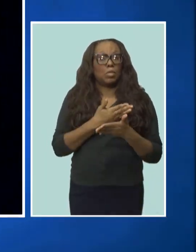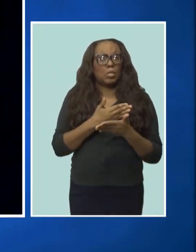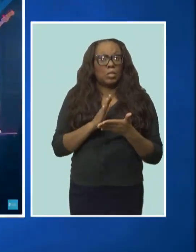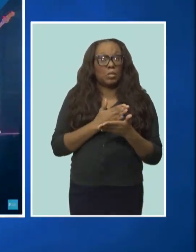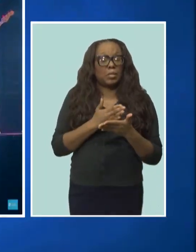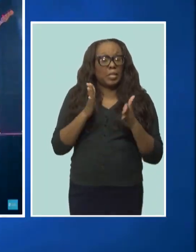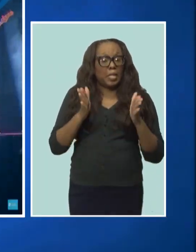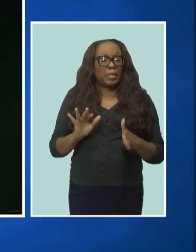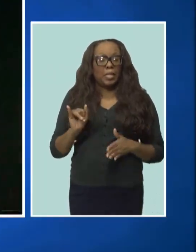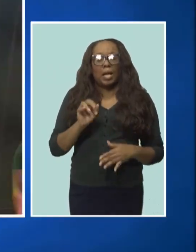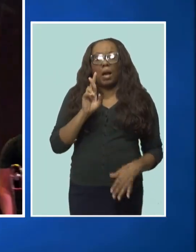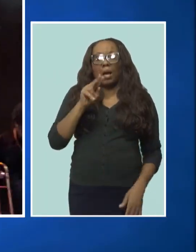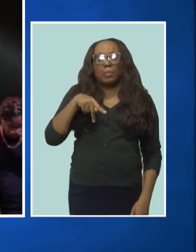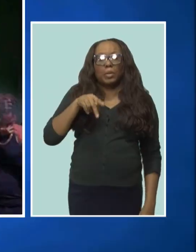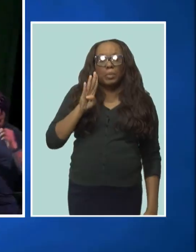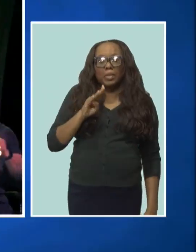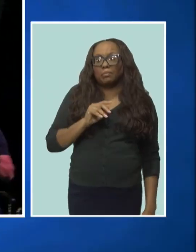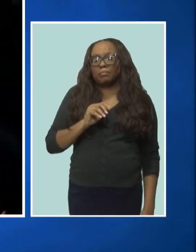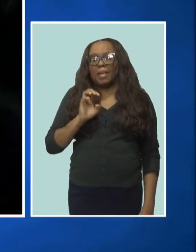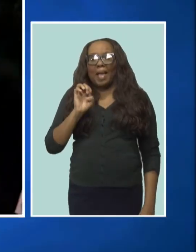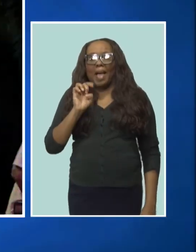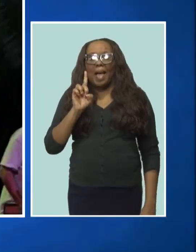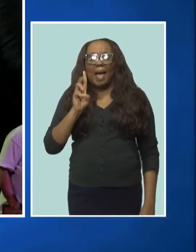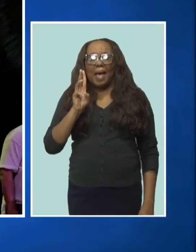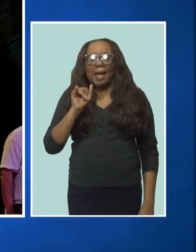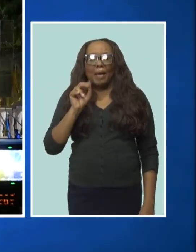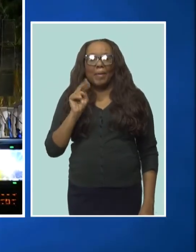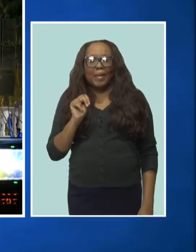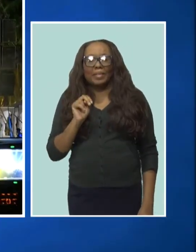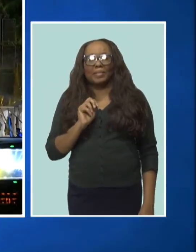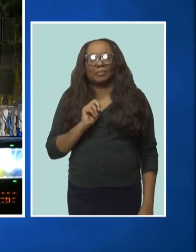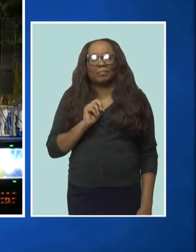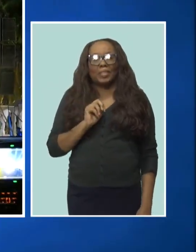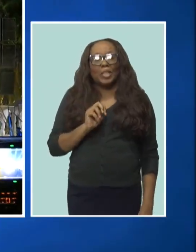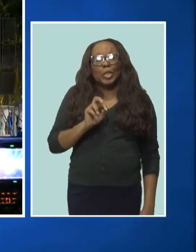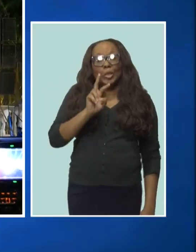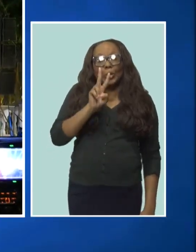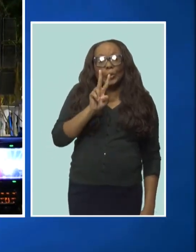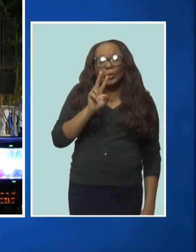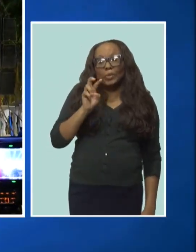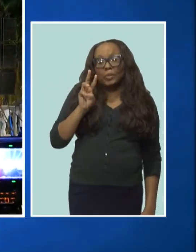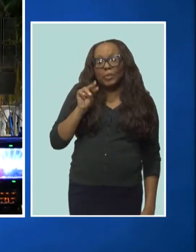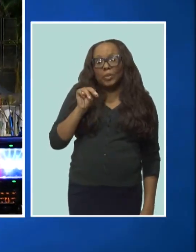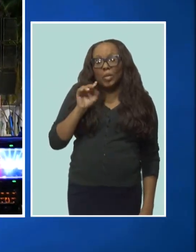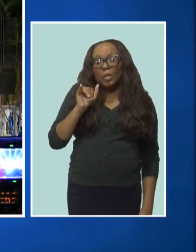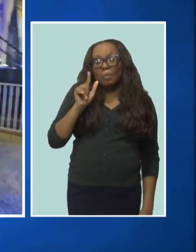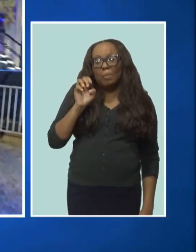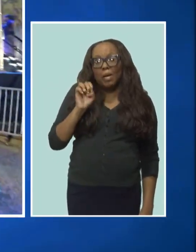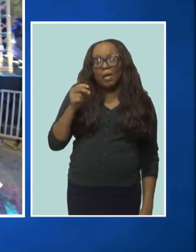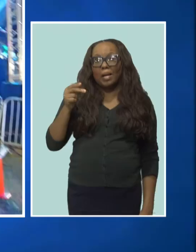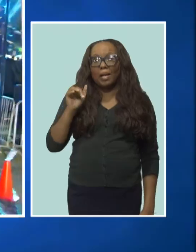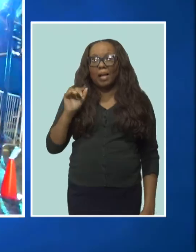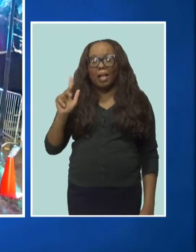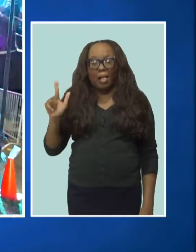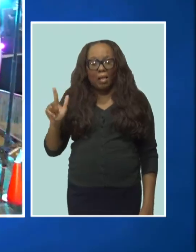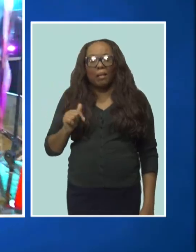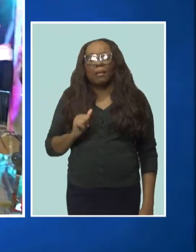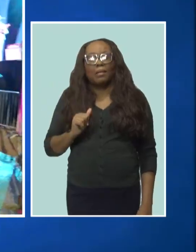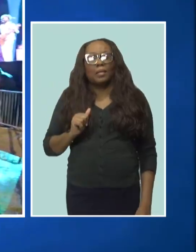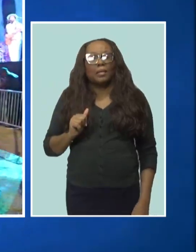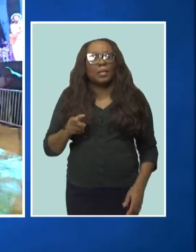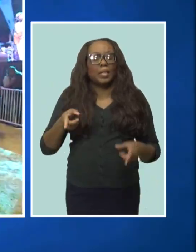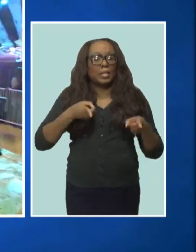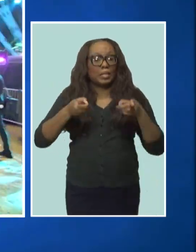to RPB, to Edwin, the party was lit in an idyllic setting. It's a view Director of the